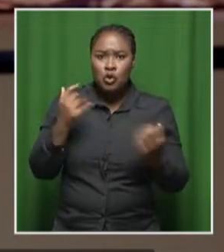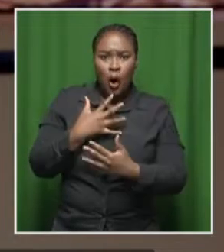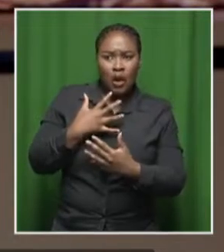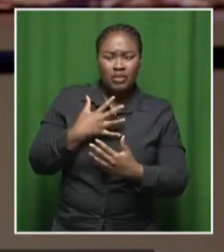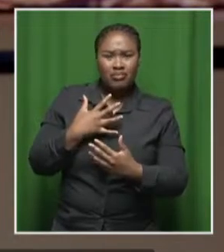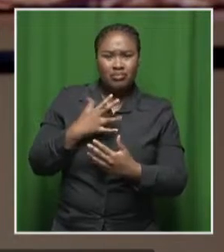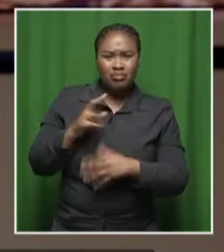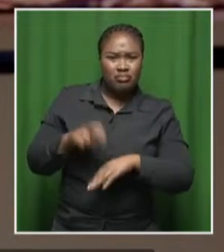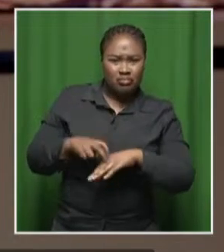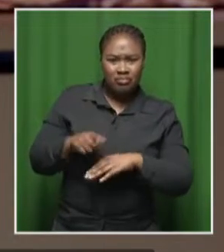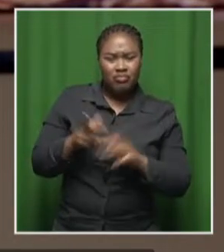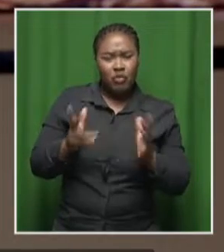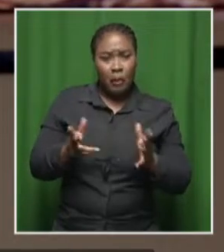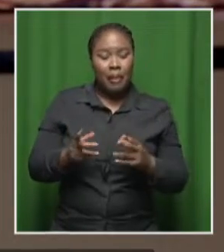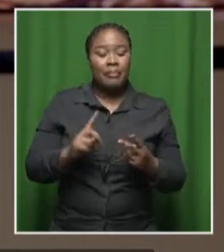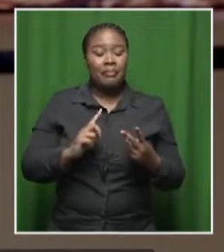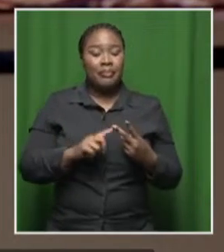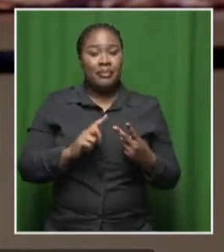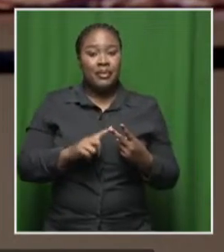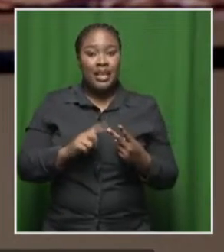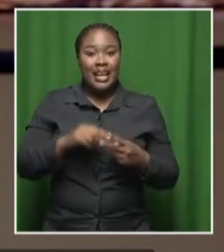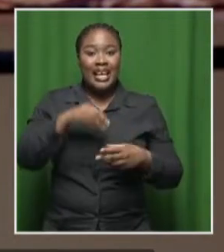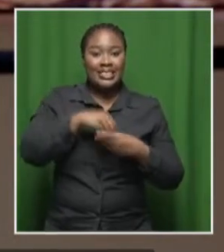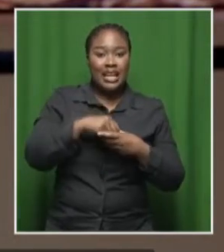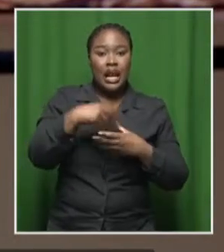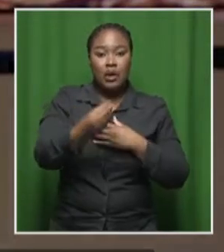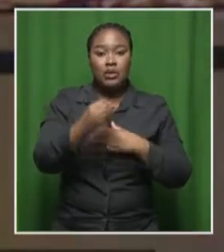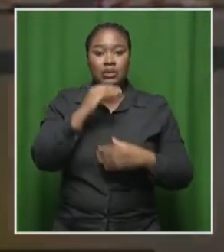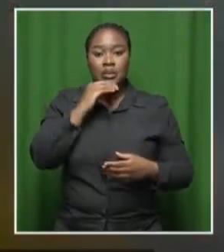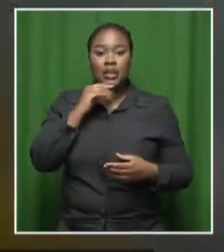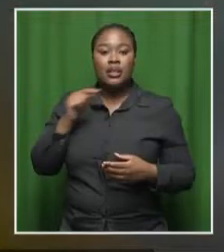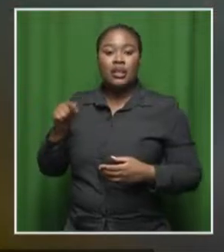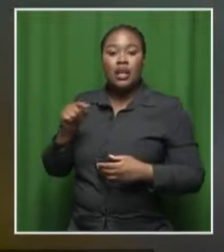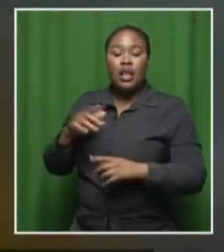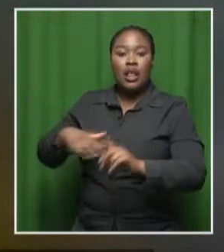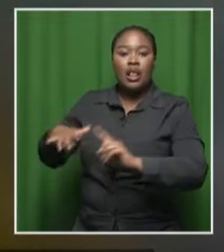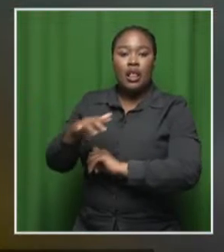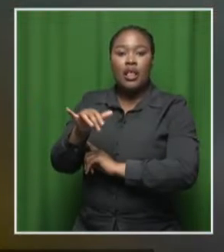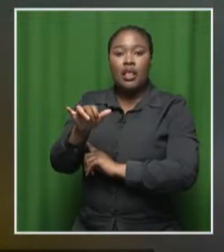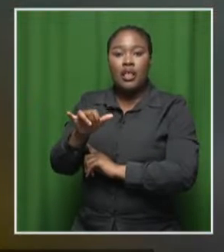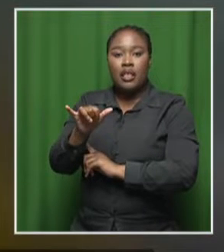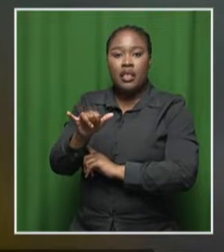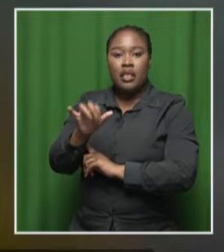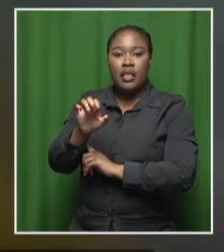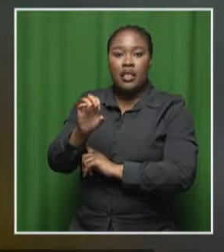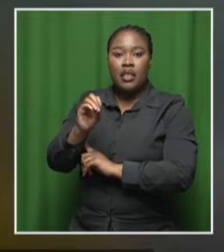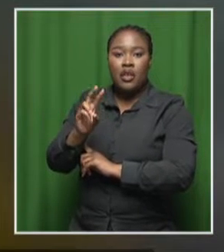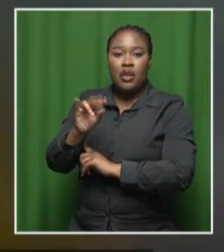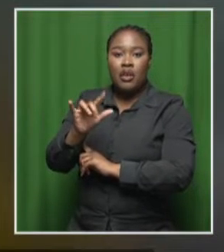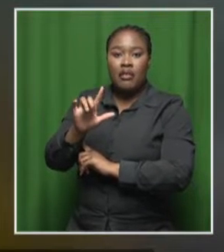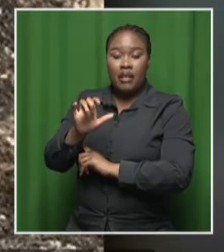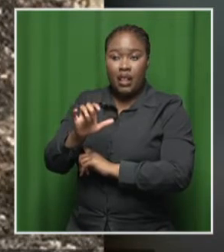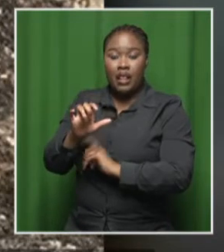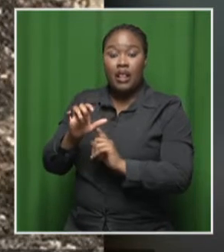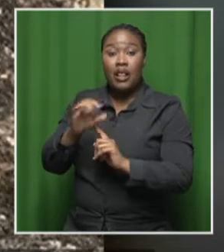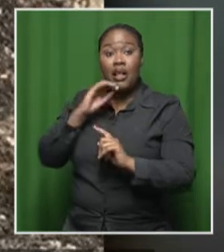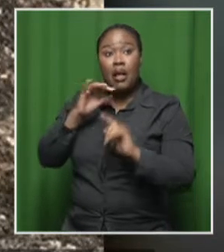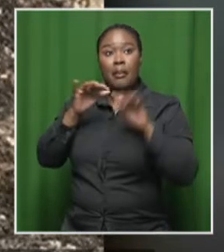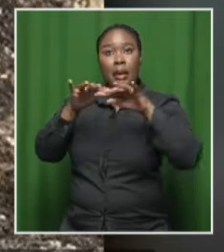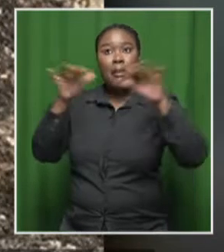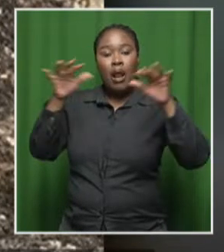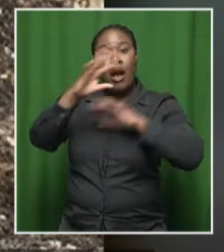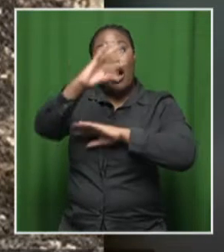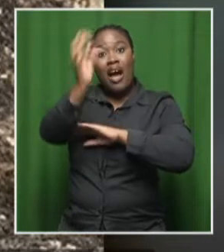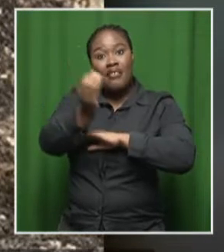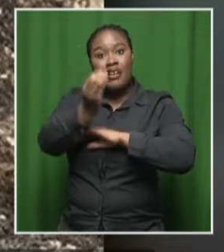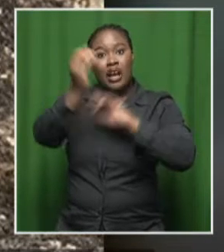story of the Yeovil market, which is a place where the African diaspora comes from all